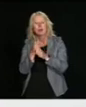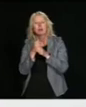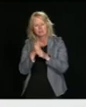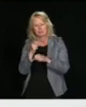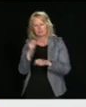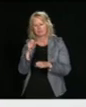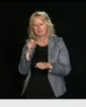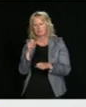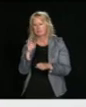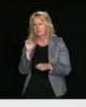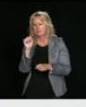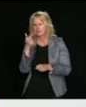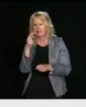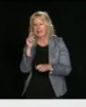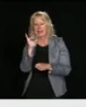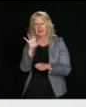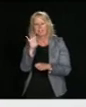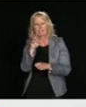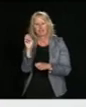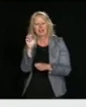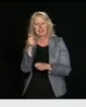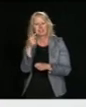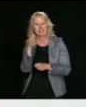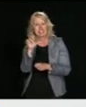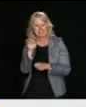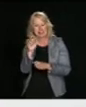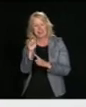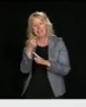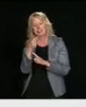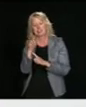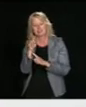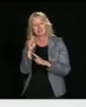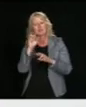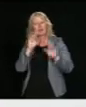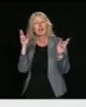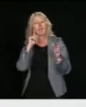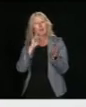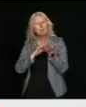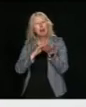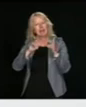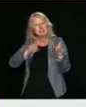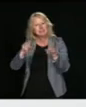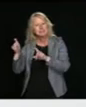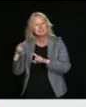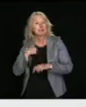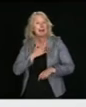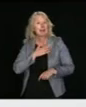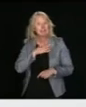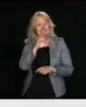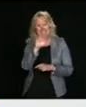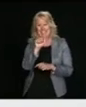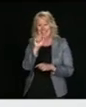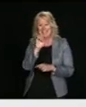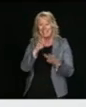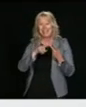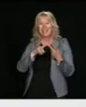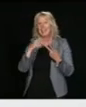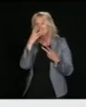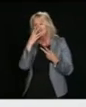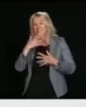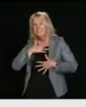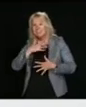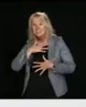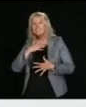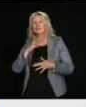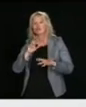essential for laboratory testing. I'm happy to say that both CAE and Ventilators for Canadians have received an authorization